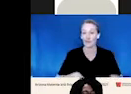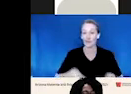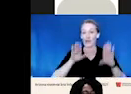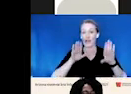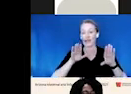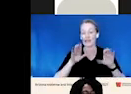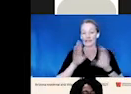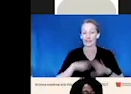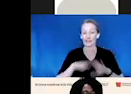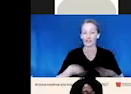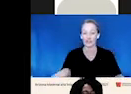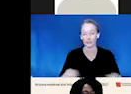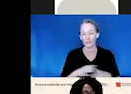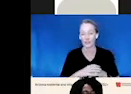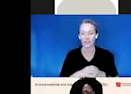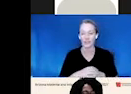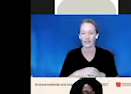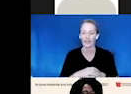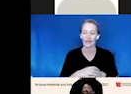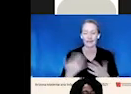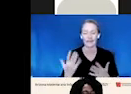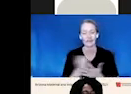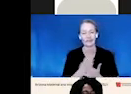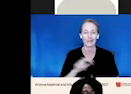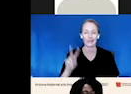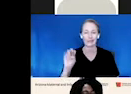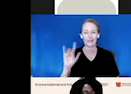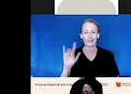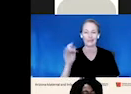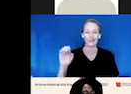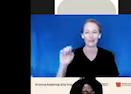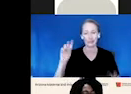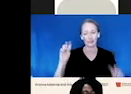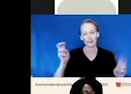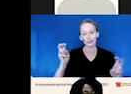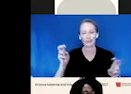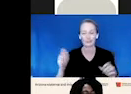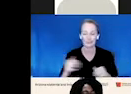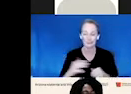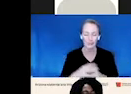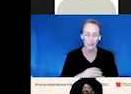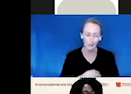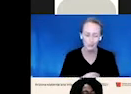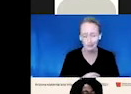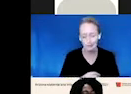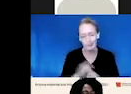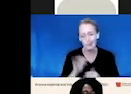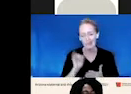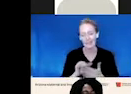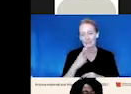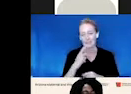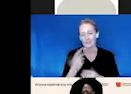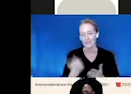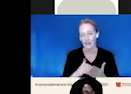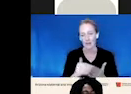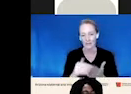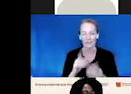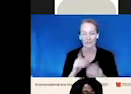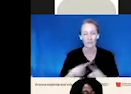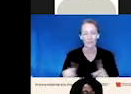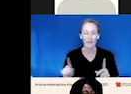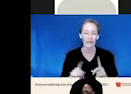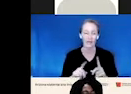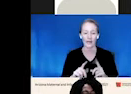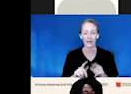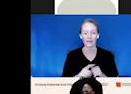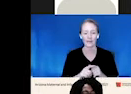and used a lot lately, but this is really how our people live since time immemorial is, there's no single word for